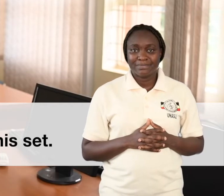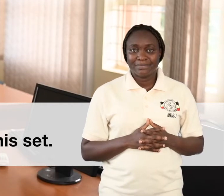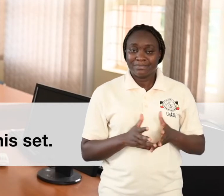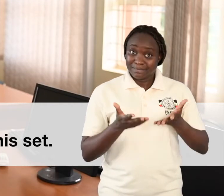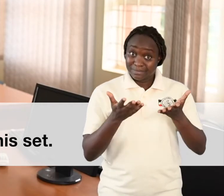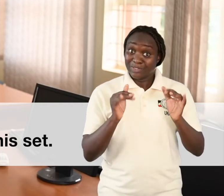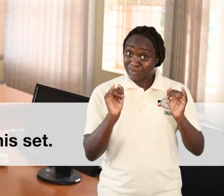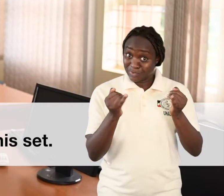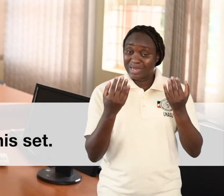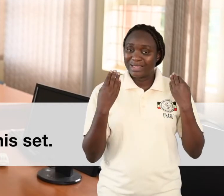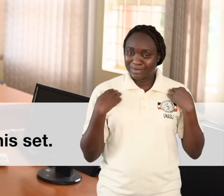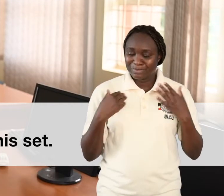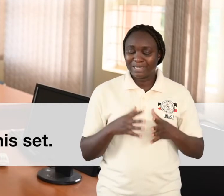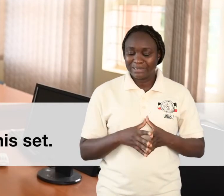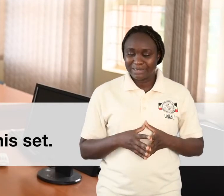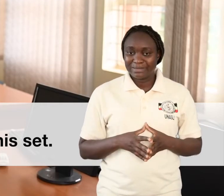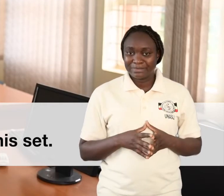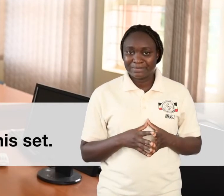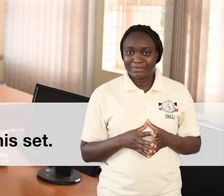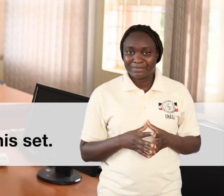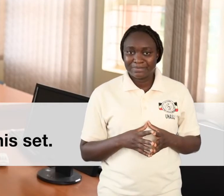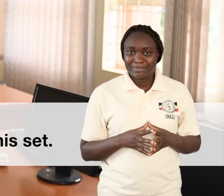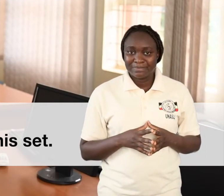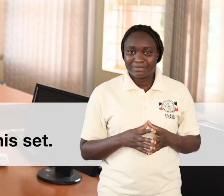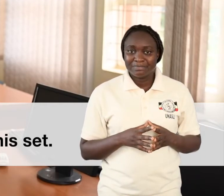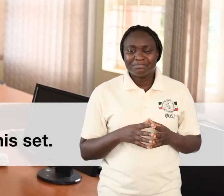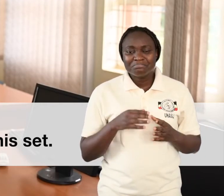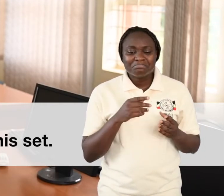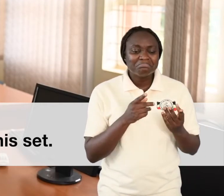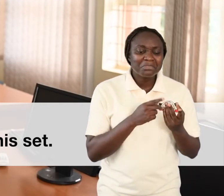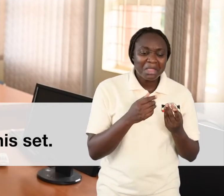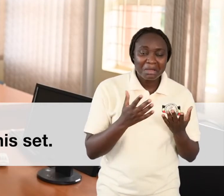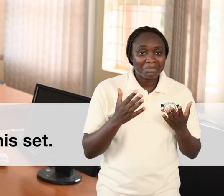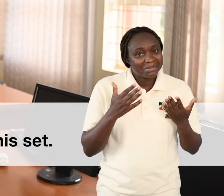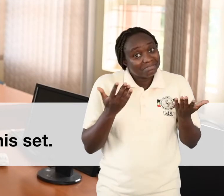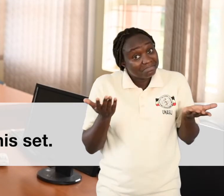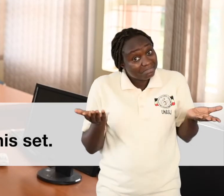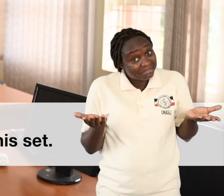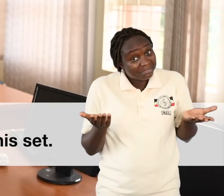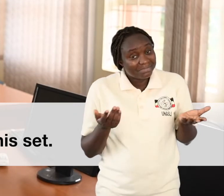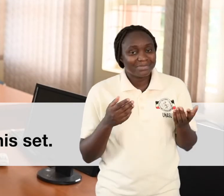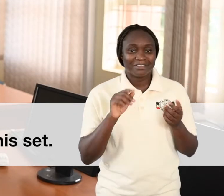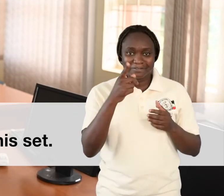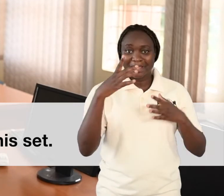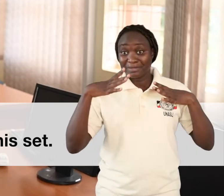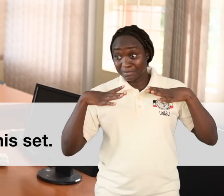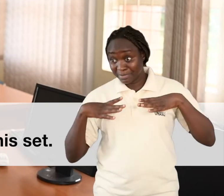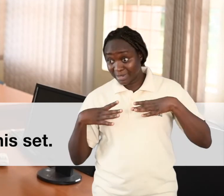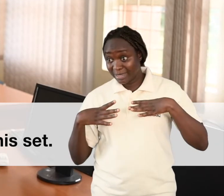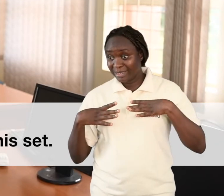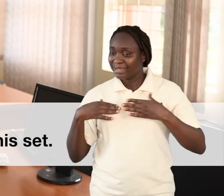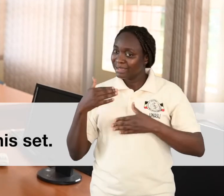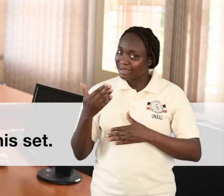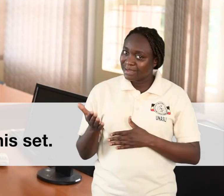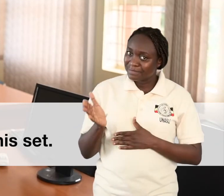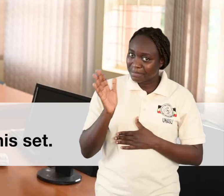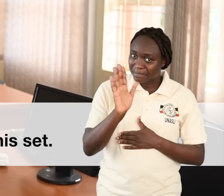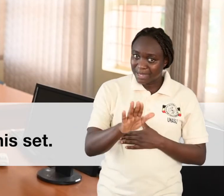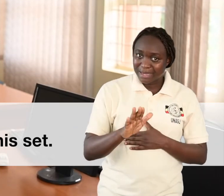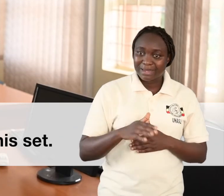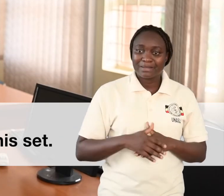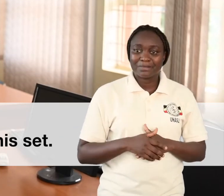Yes, form all the subsets. Let's go for a quick break. When I get